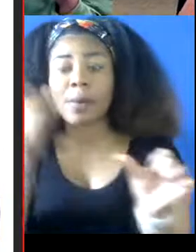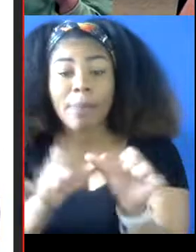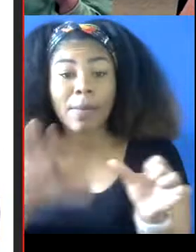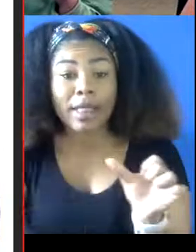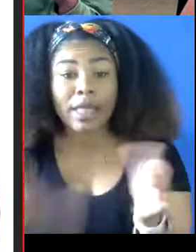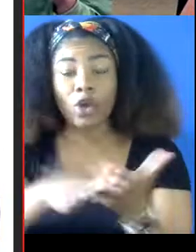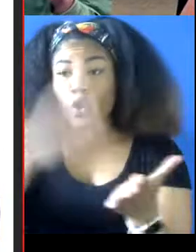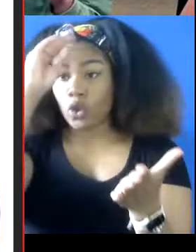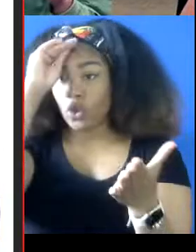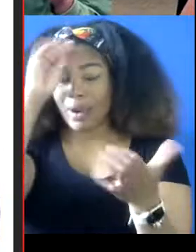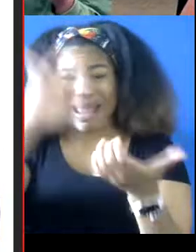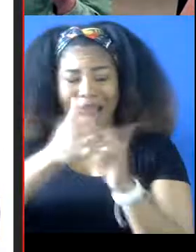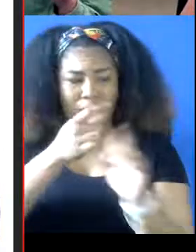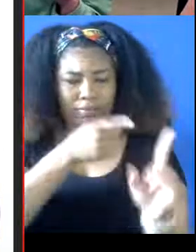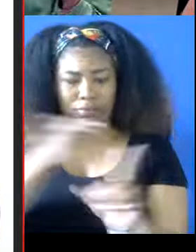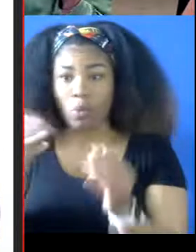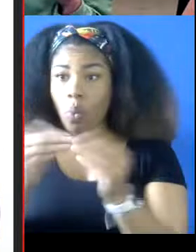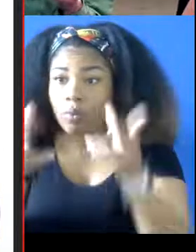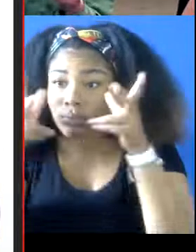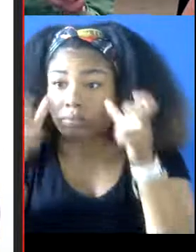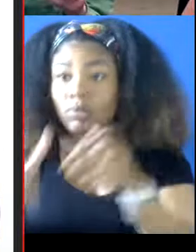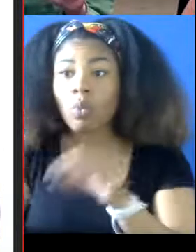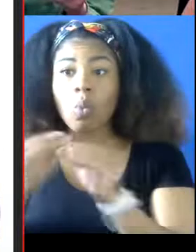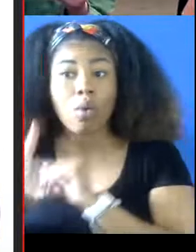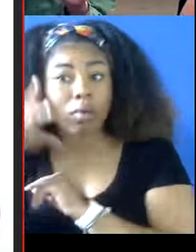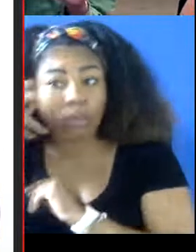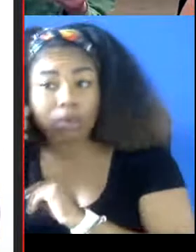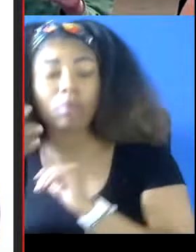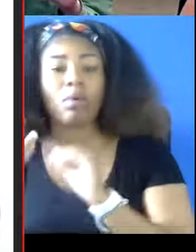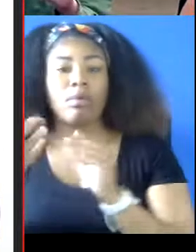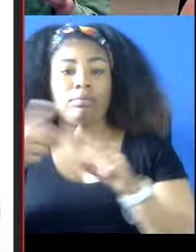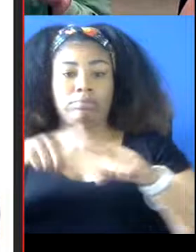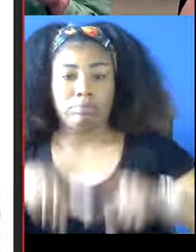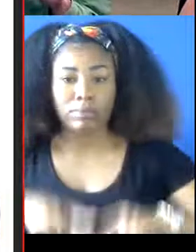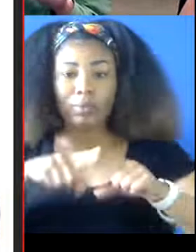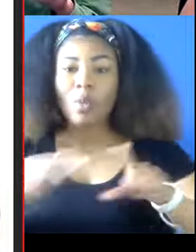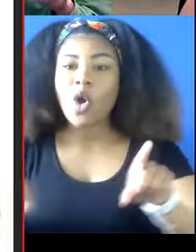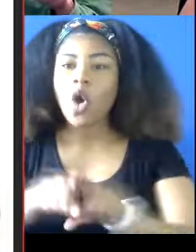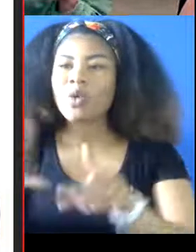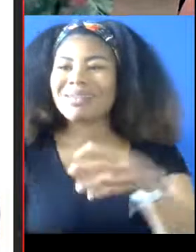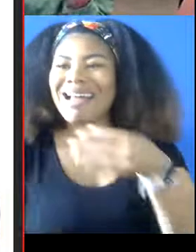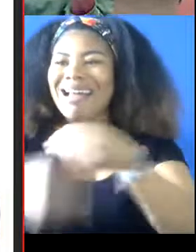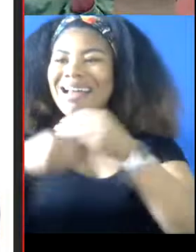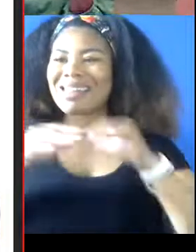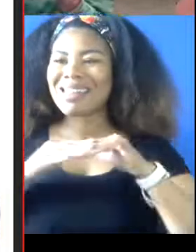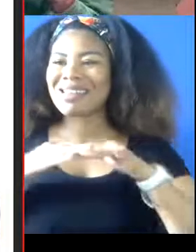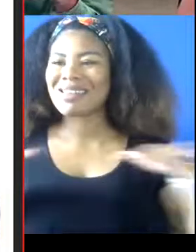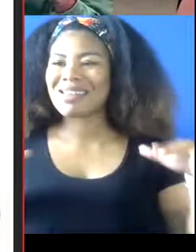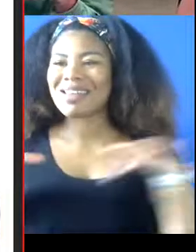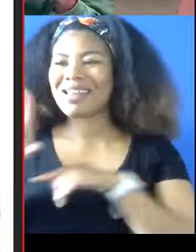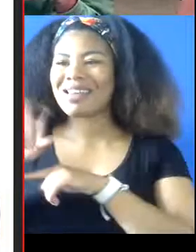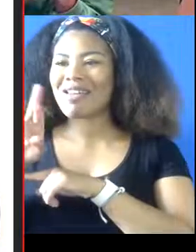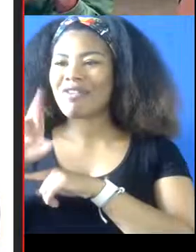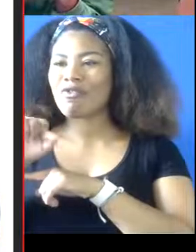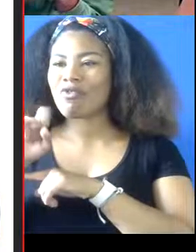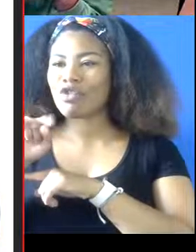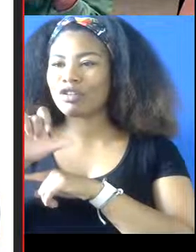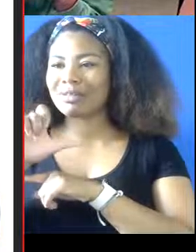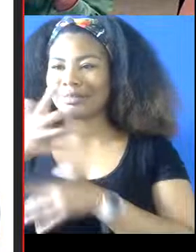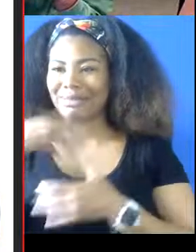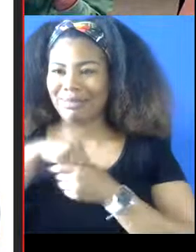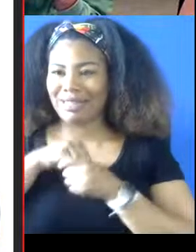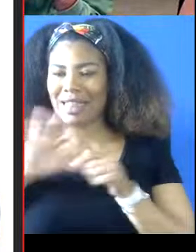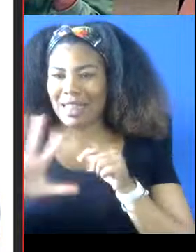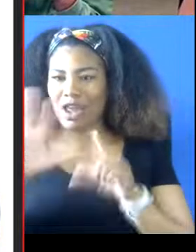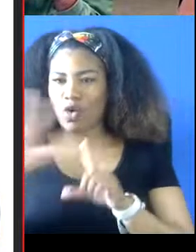the differences of our students, but also the diversity piece and how our students and what they bring to the table